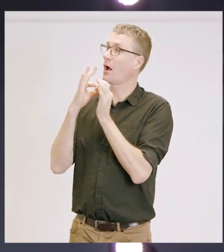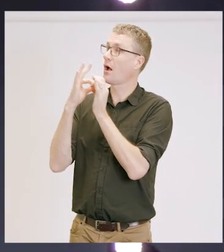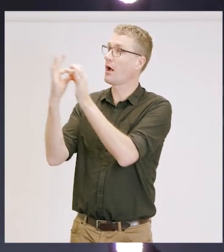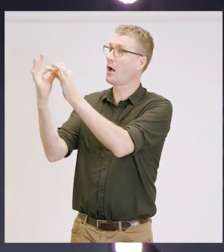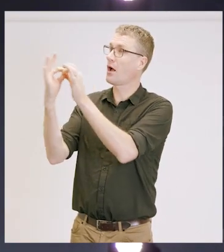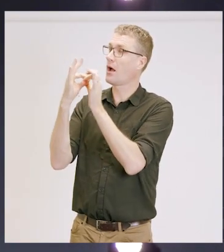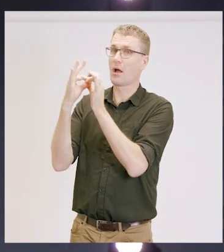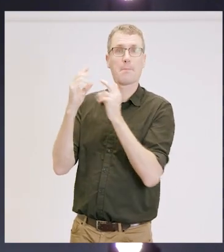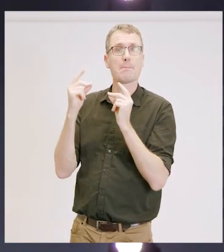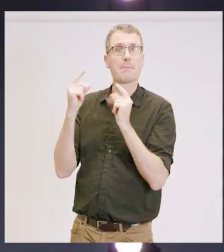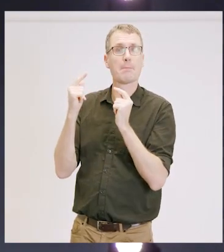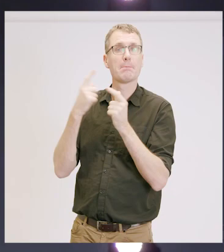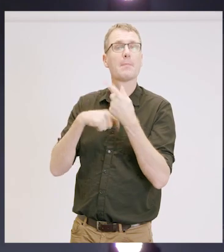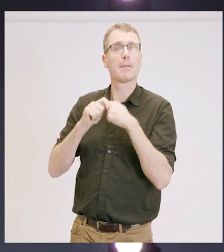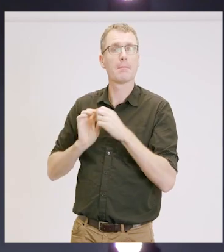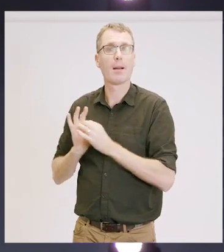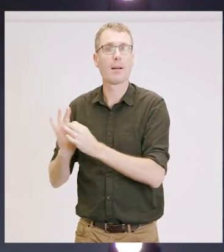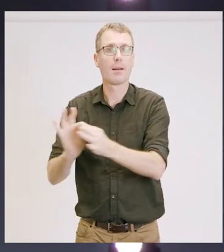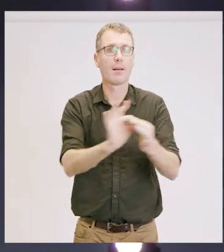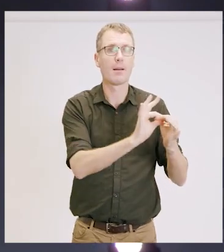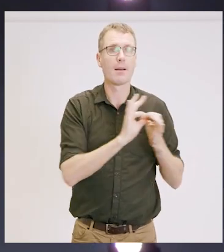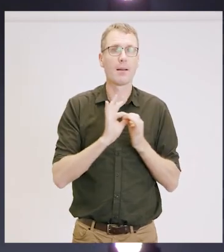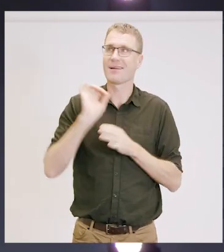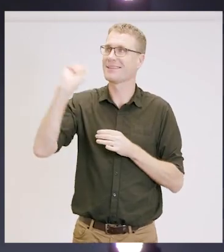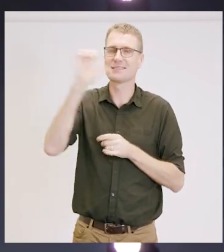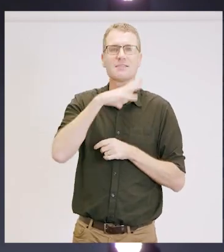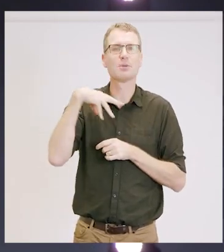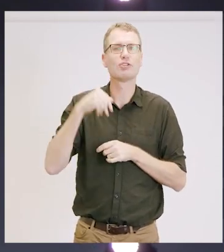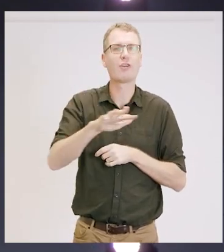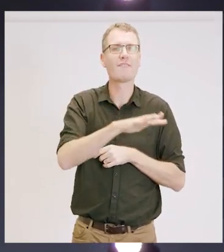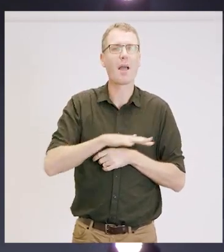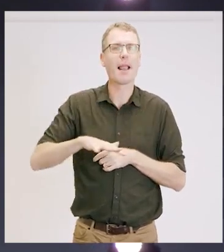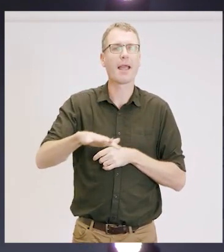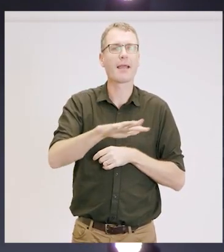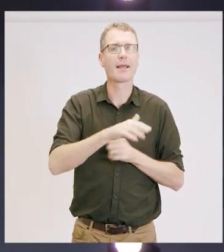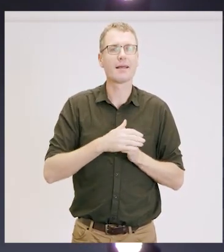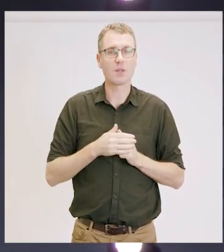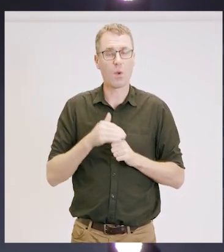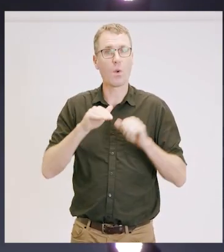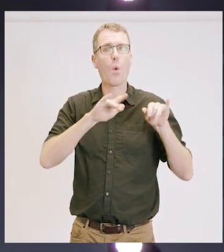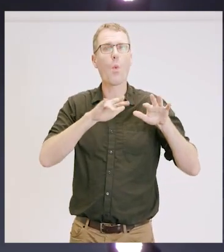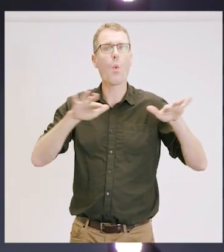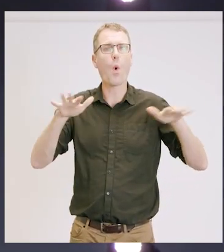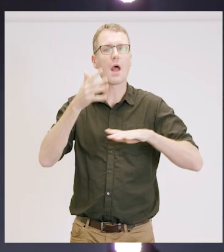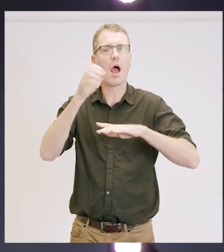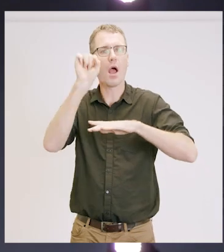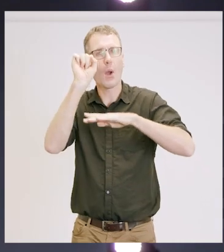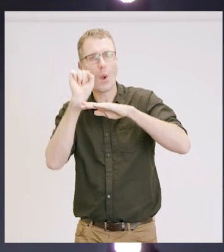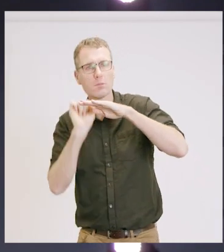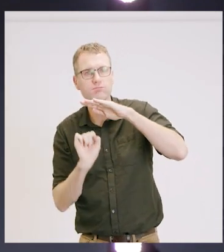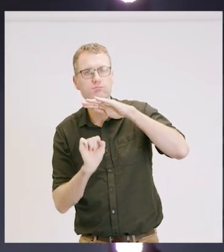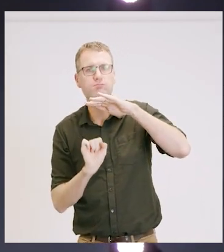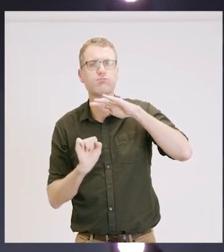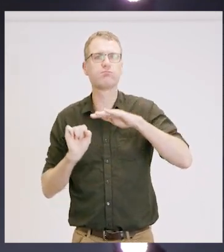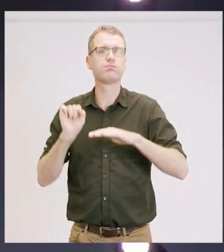what it's saying is that we are instantly joined together with God's spiritual family. When you go into those waters, something